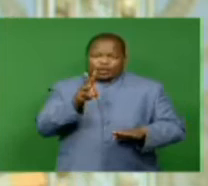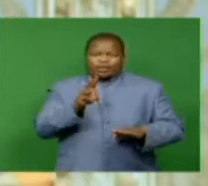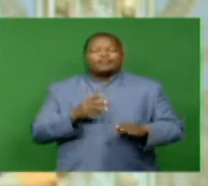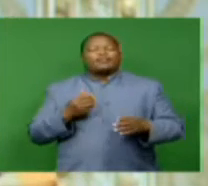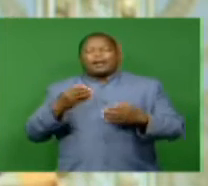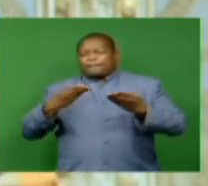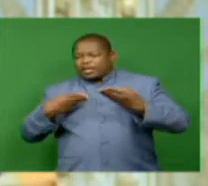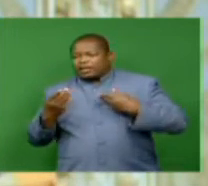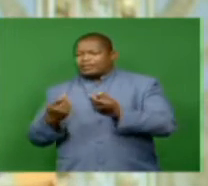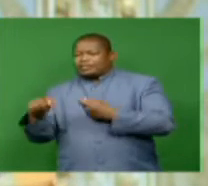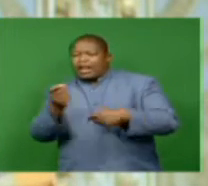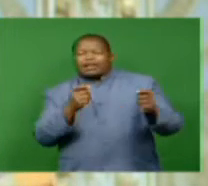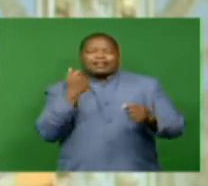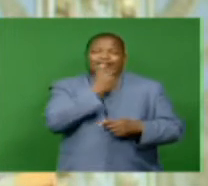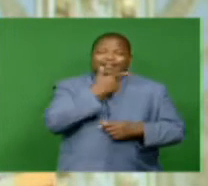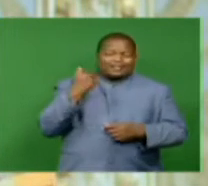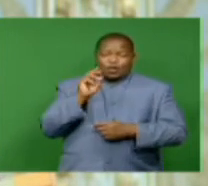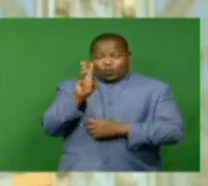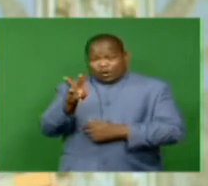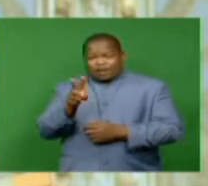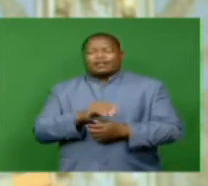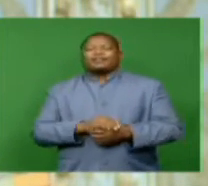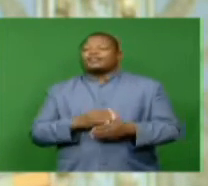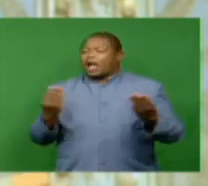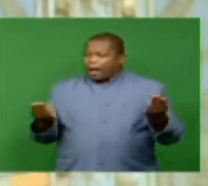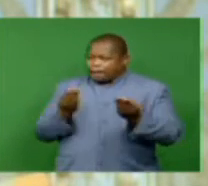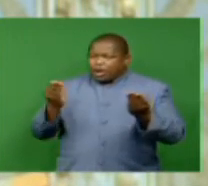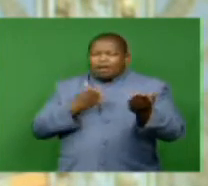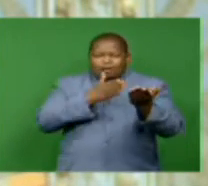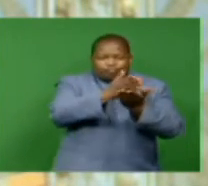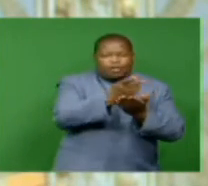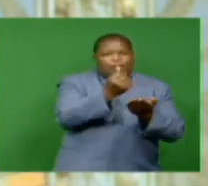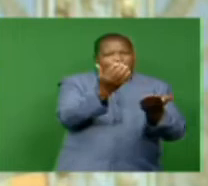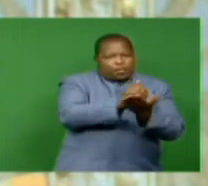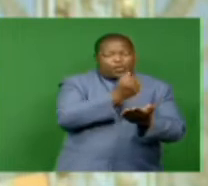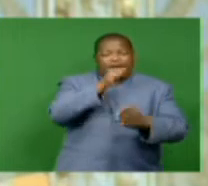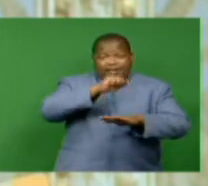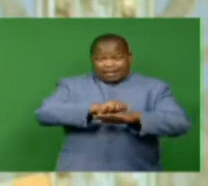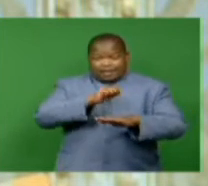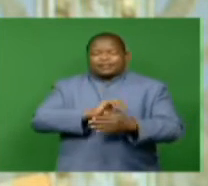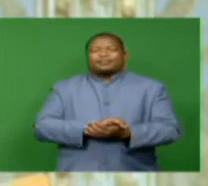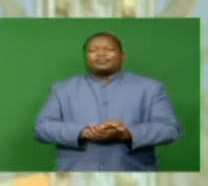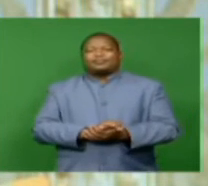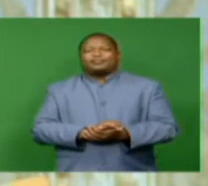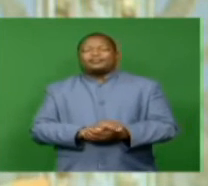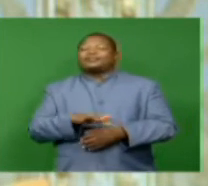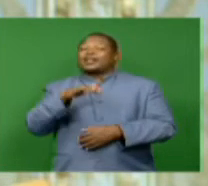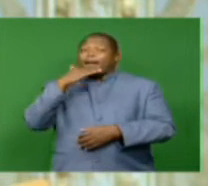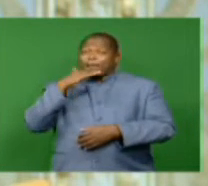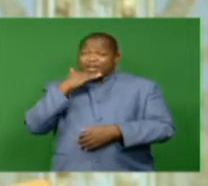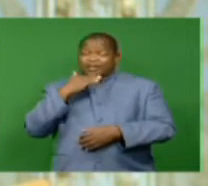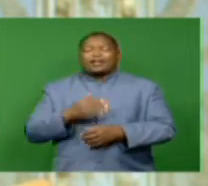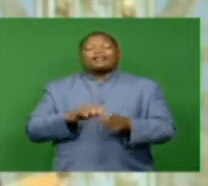confidence in consumers, as it will be regulated by policies of the